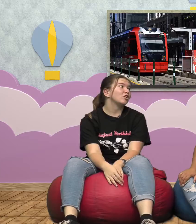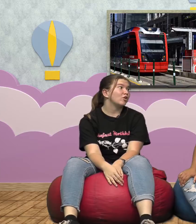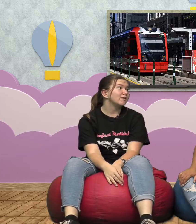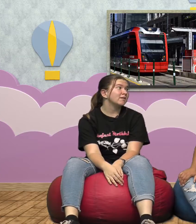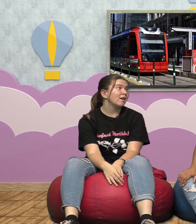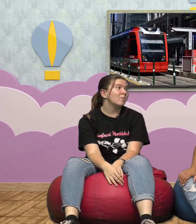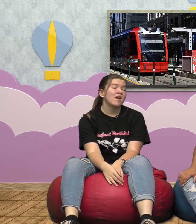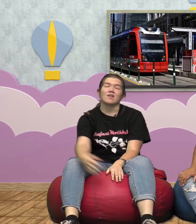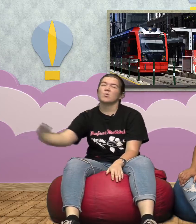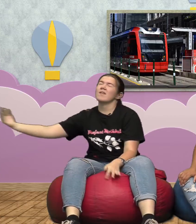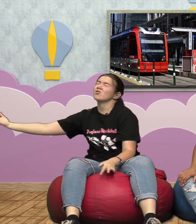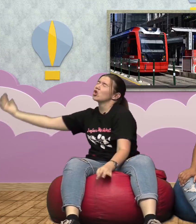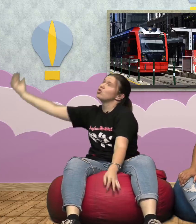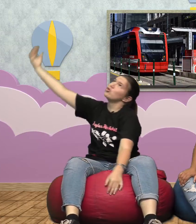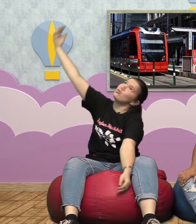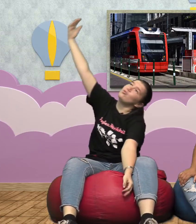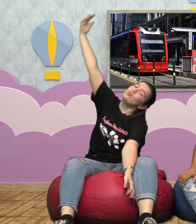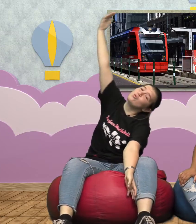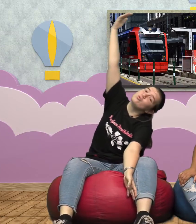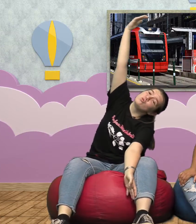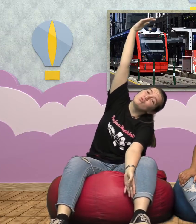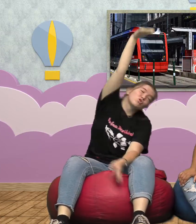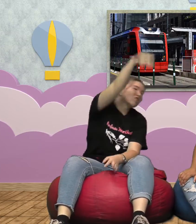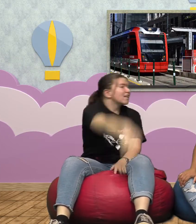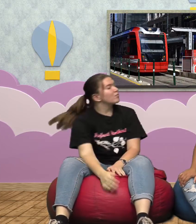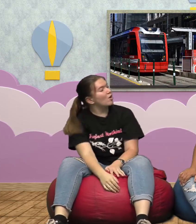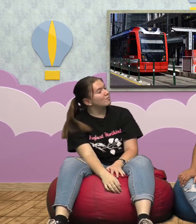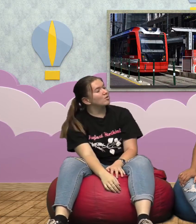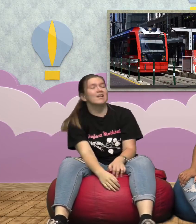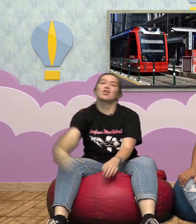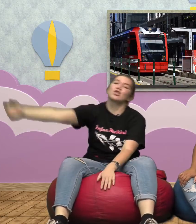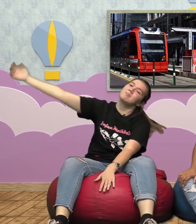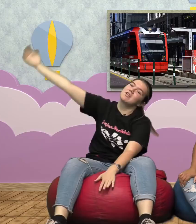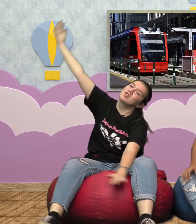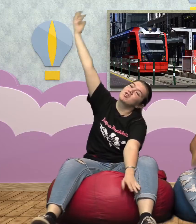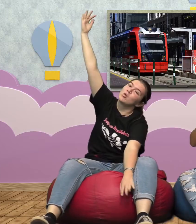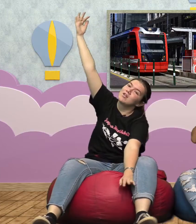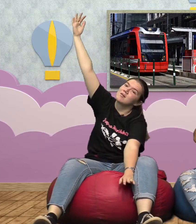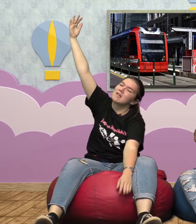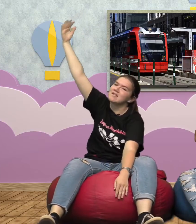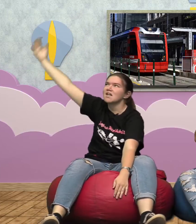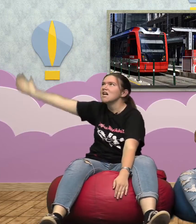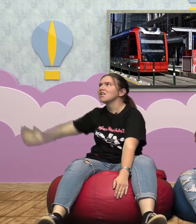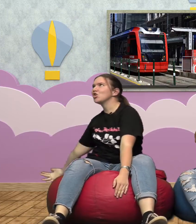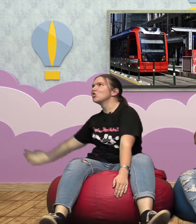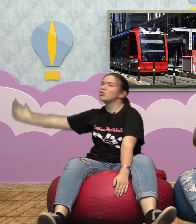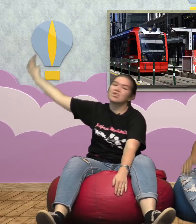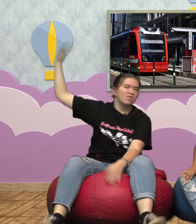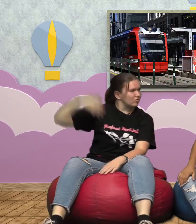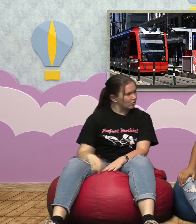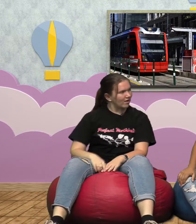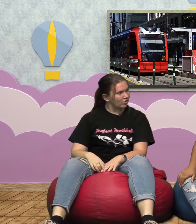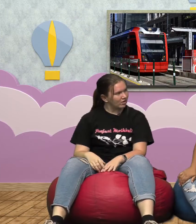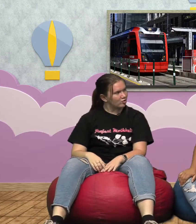coast for a long time. Those waves are huge. They go up to like 3 meters tall in some places. They're